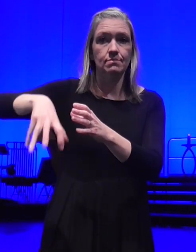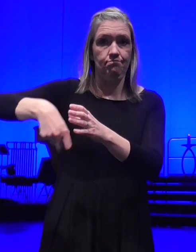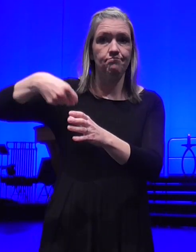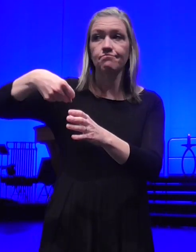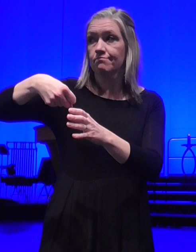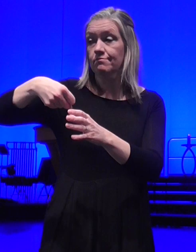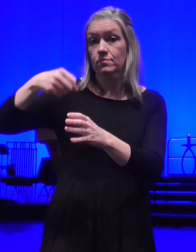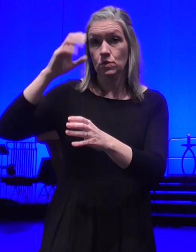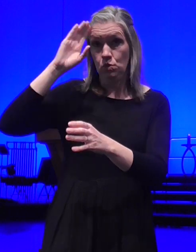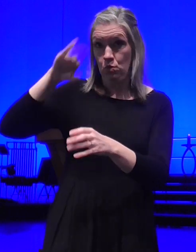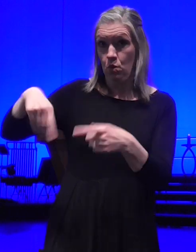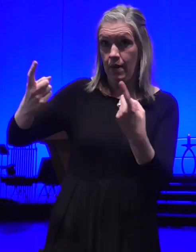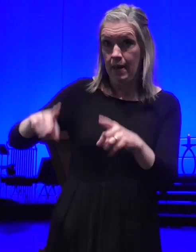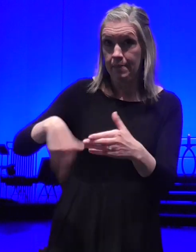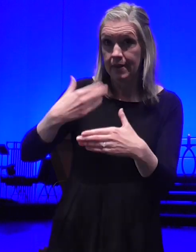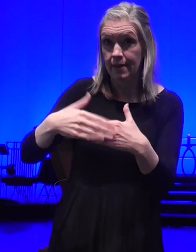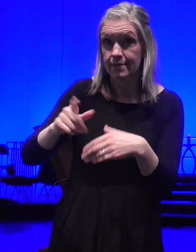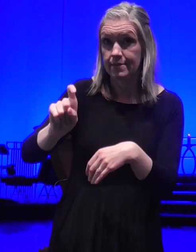hand, and you know what happened?